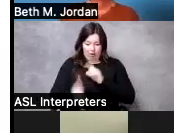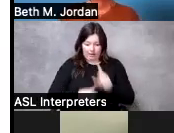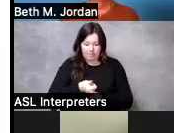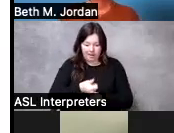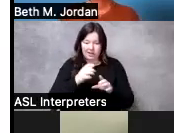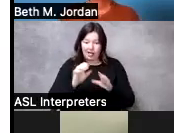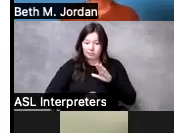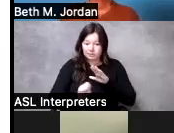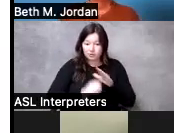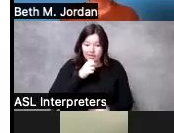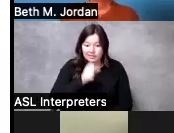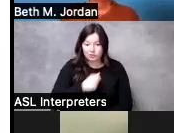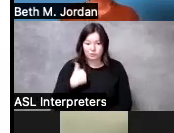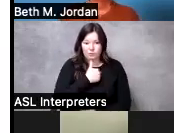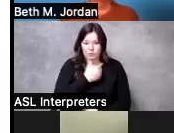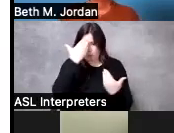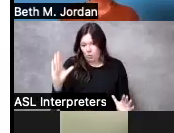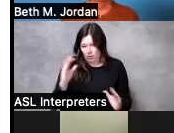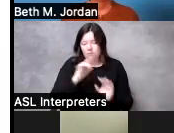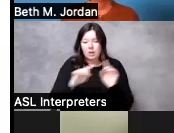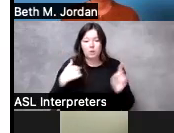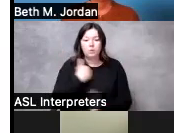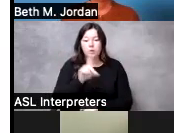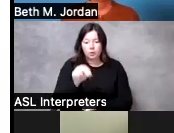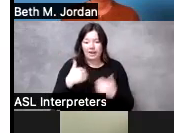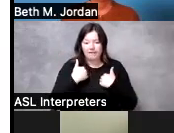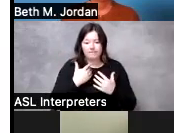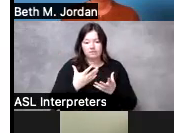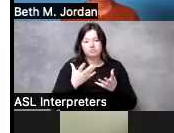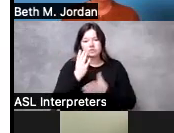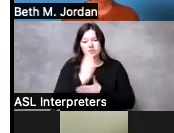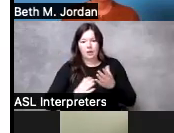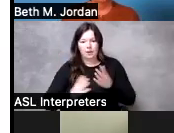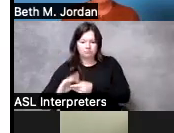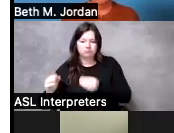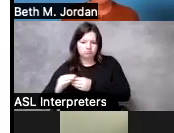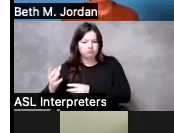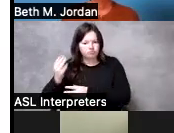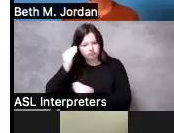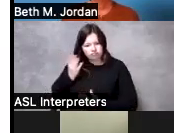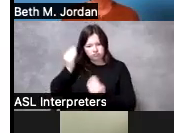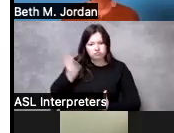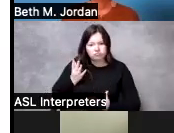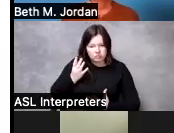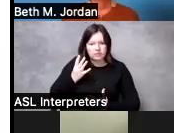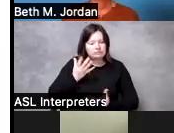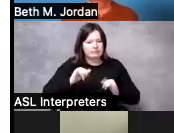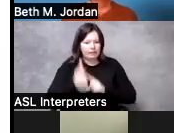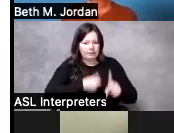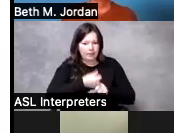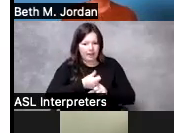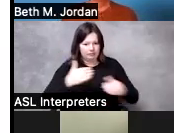we do have anecdotal data that suggests that reported rates are increasing among those younger than 11. So there has